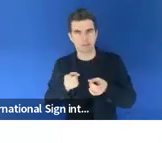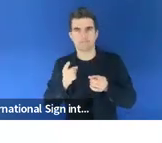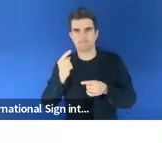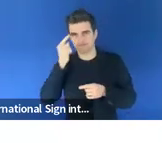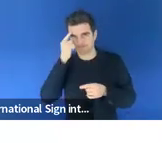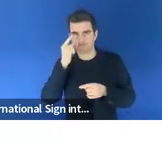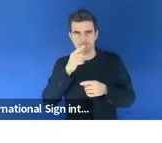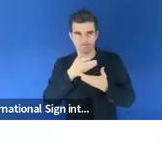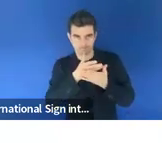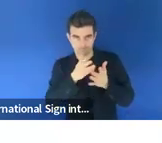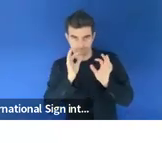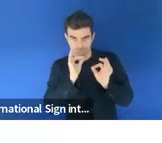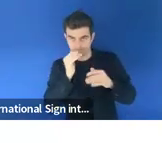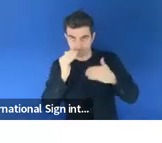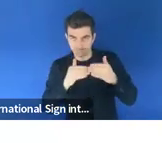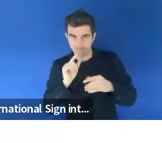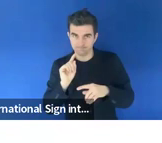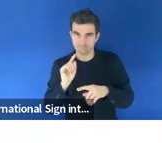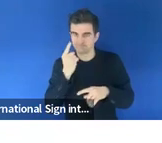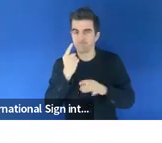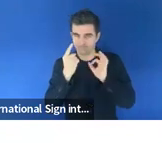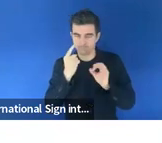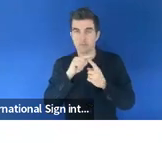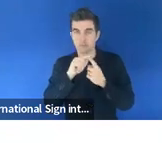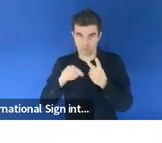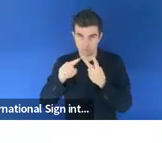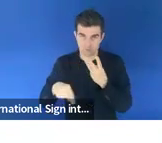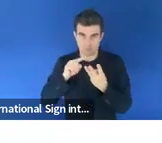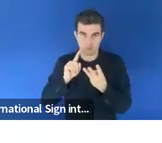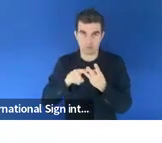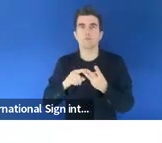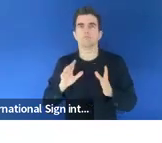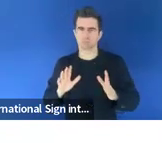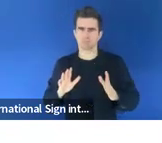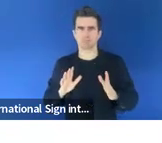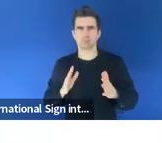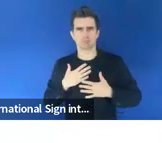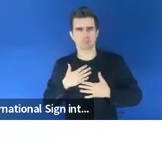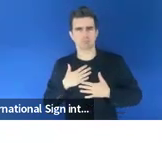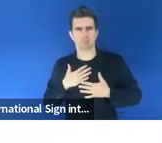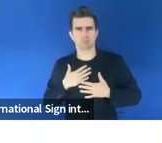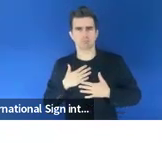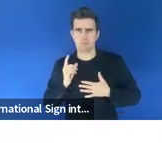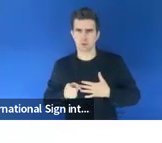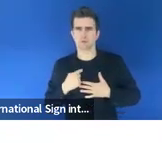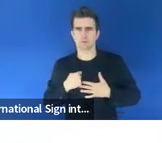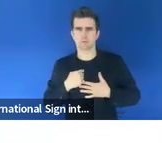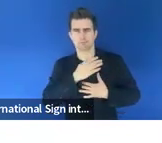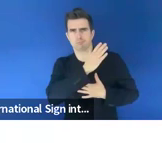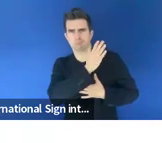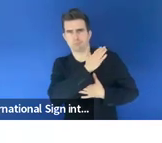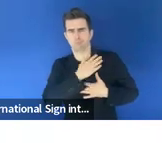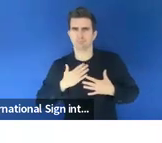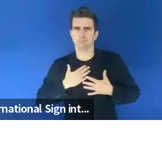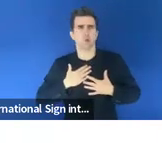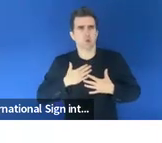struggle sometimes. You're going to feel upset. You're going to feel angry. You might feel resentful. You might feel sad. You might feel even depressed. But those